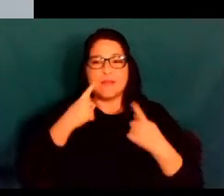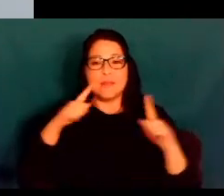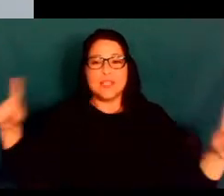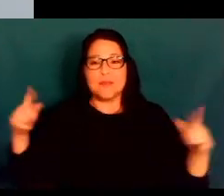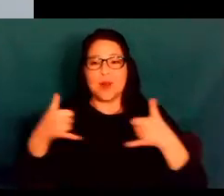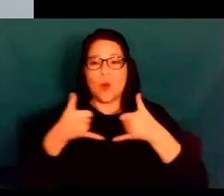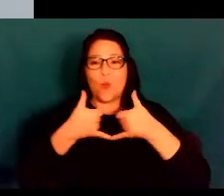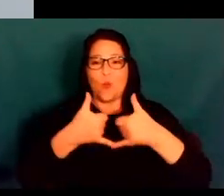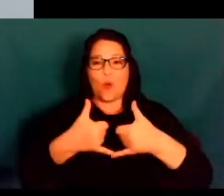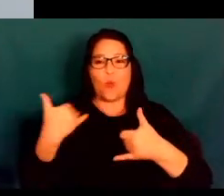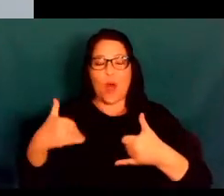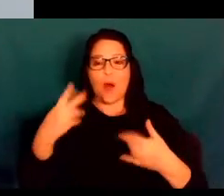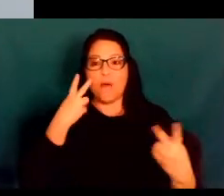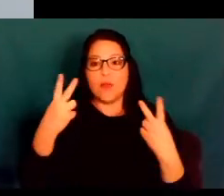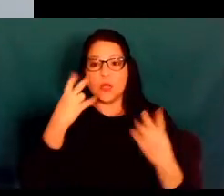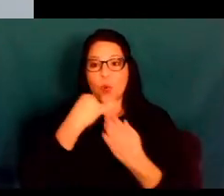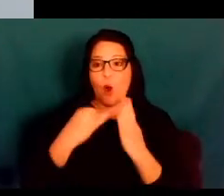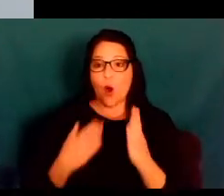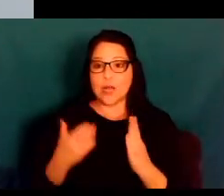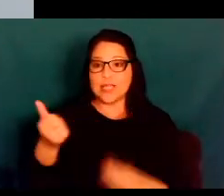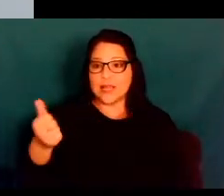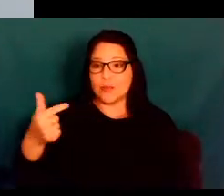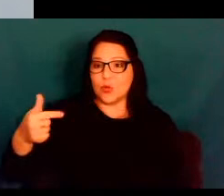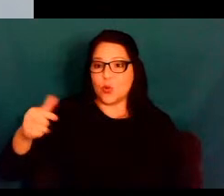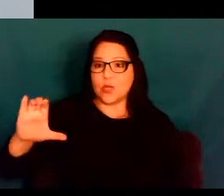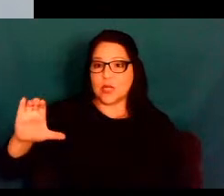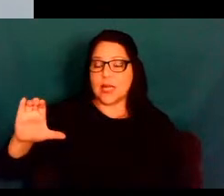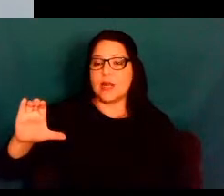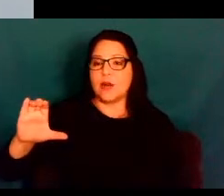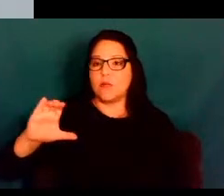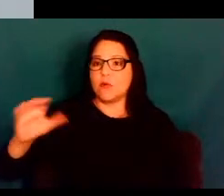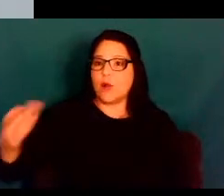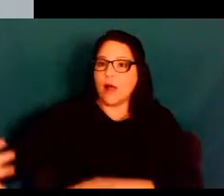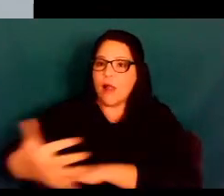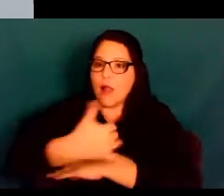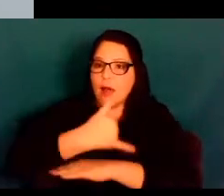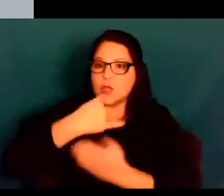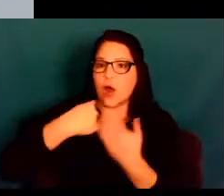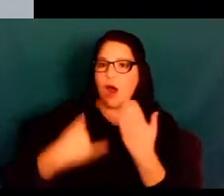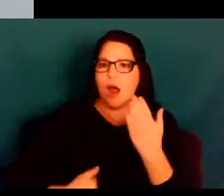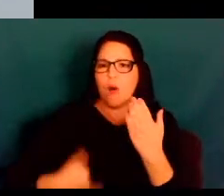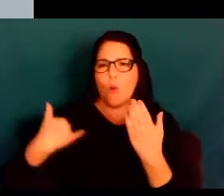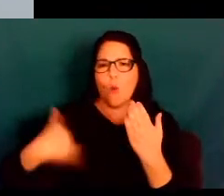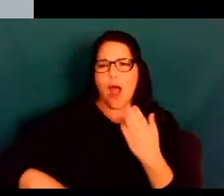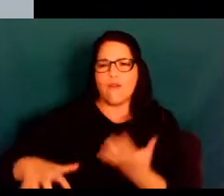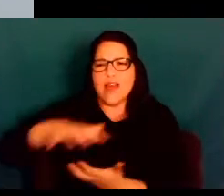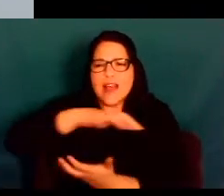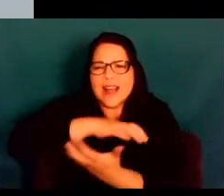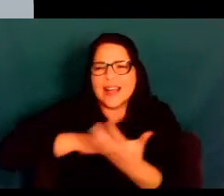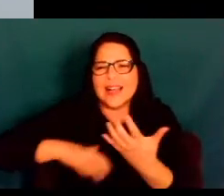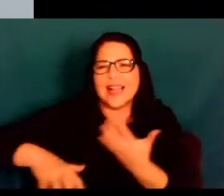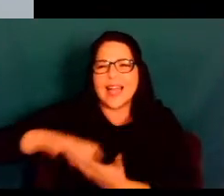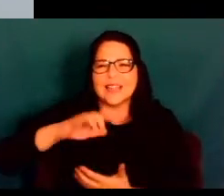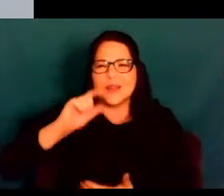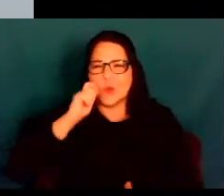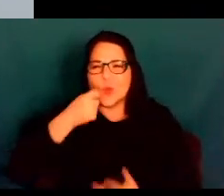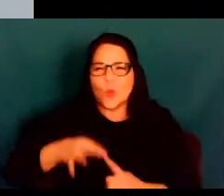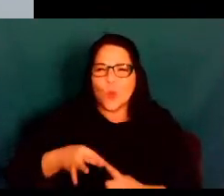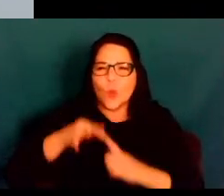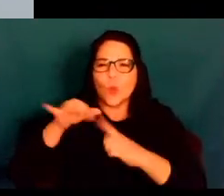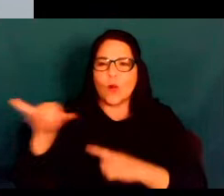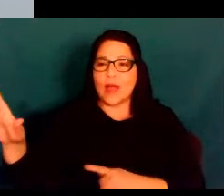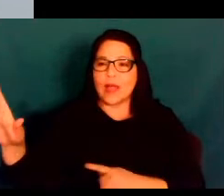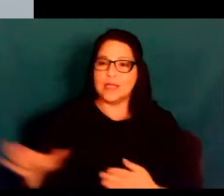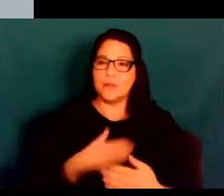As a visual artist, Clinton's body of work is as adventurous and as eclectic as his music. Early on, he designed